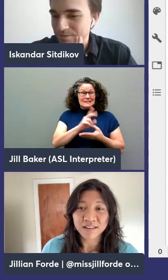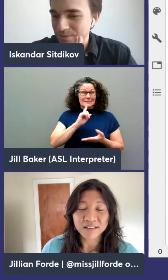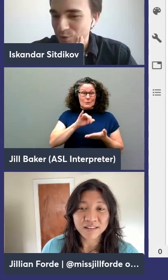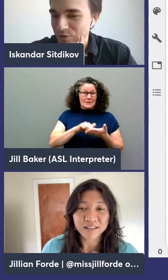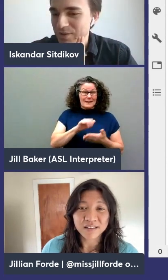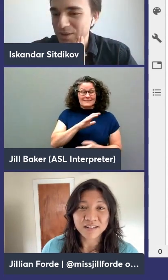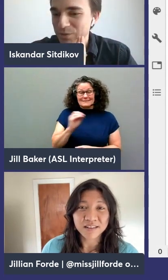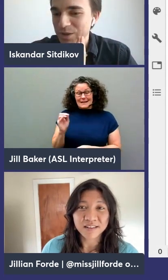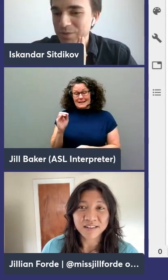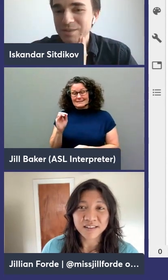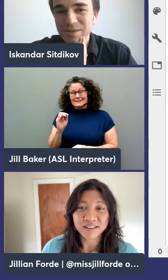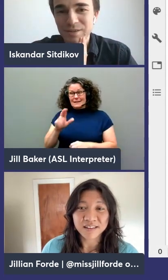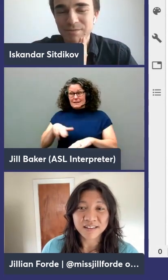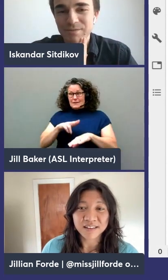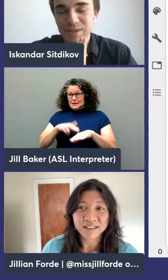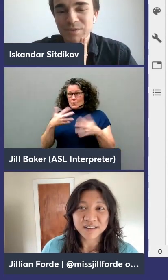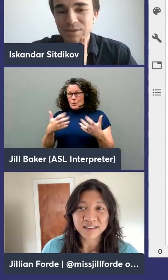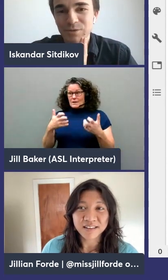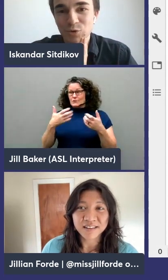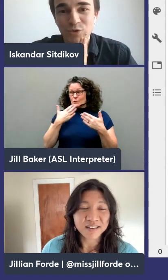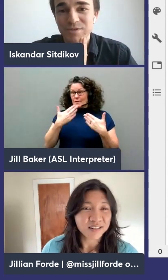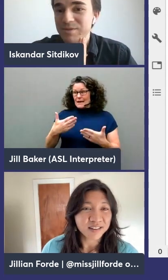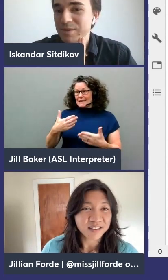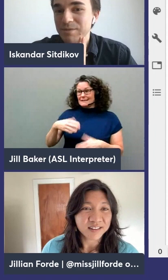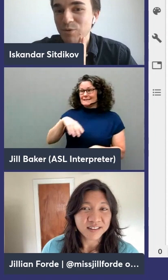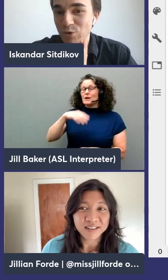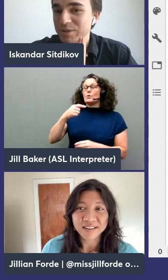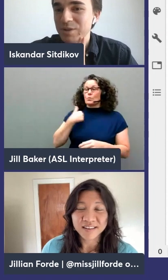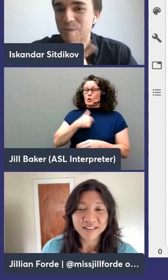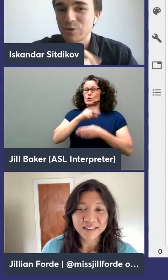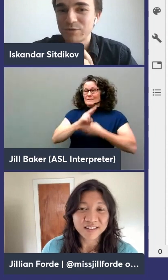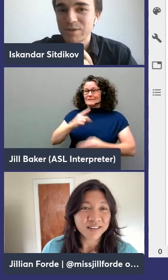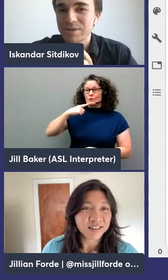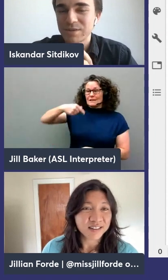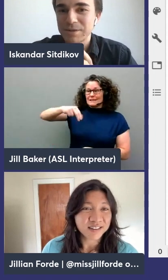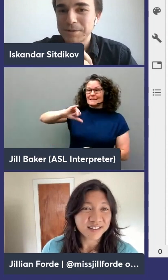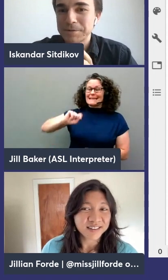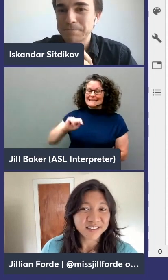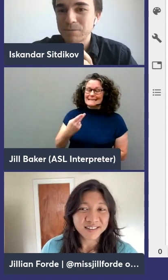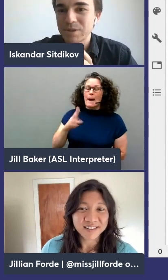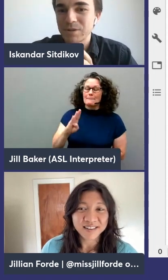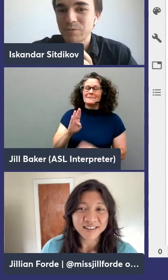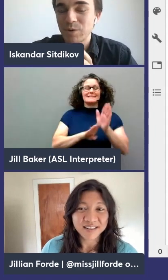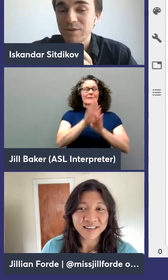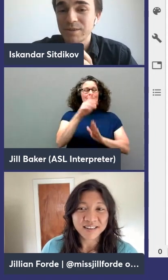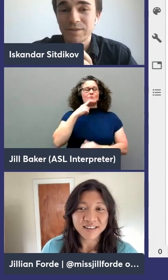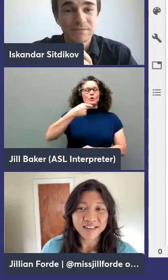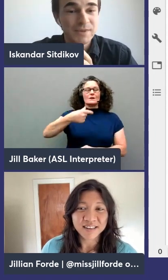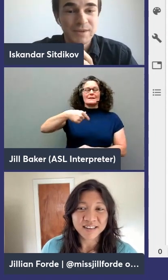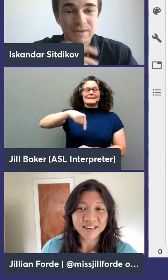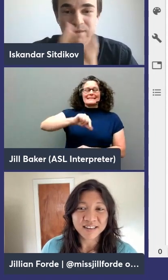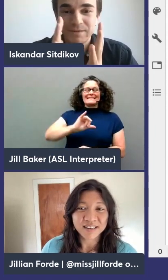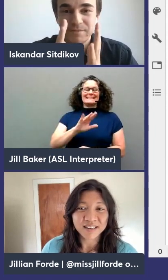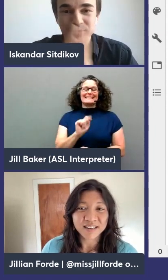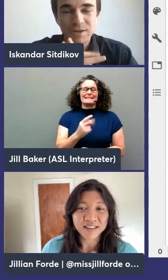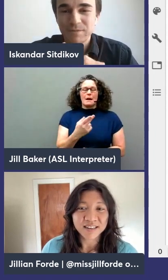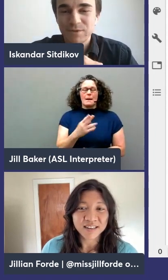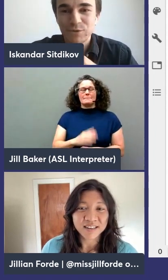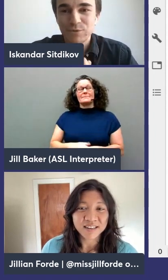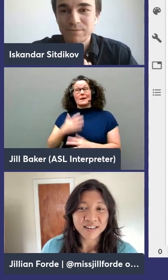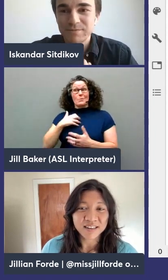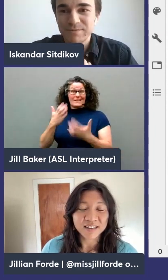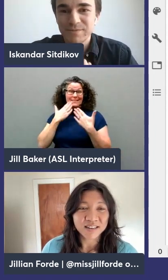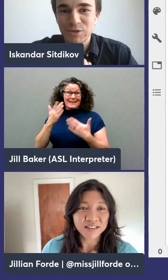to hugely thank my mentee David, who was the core developer of this provider.